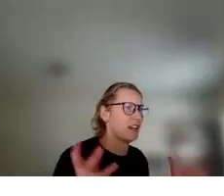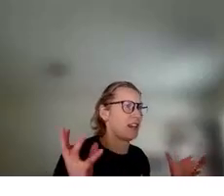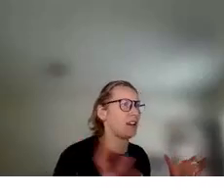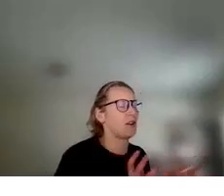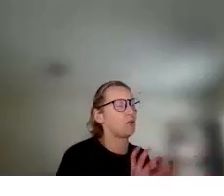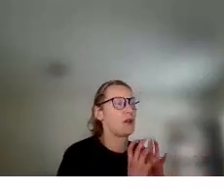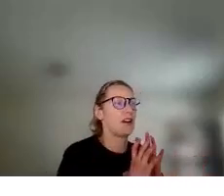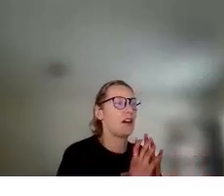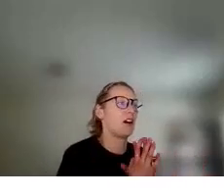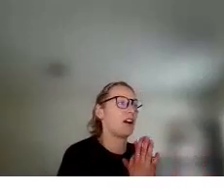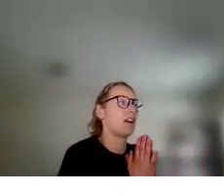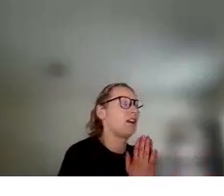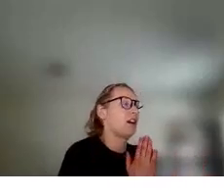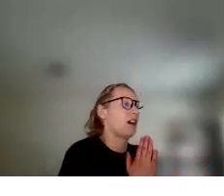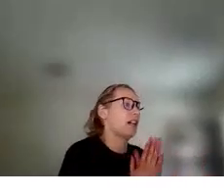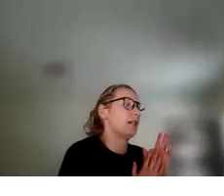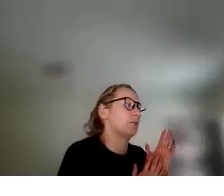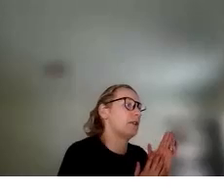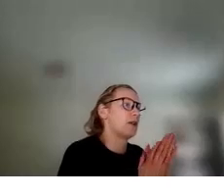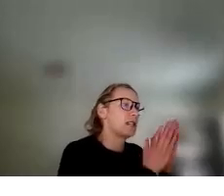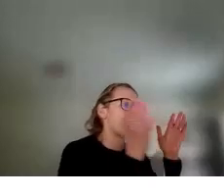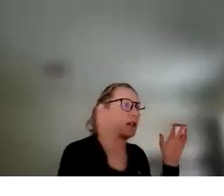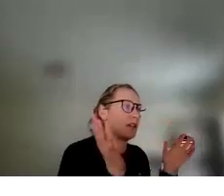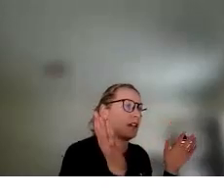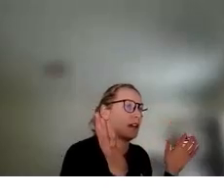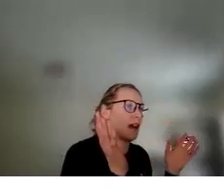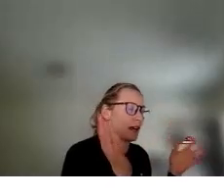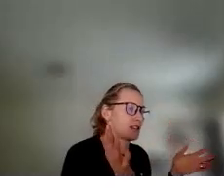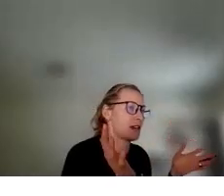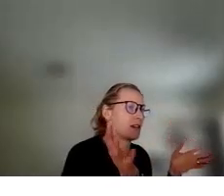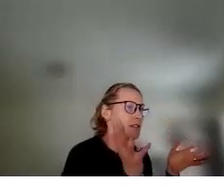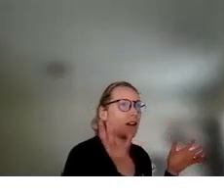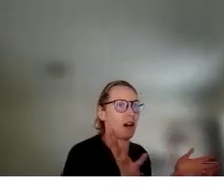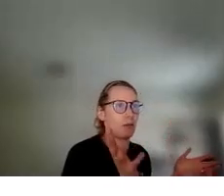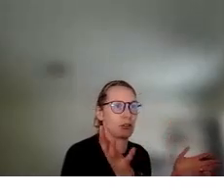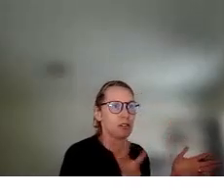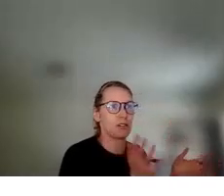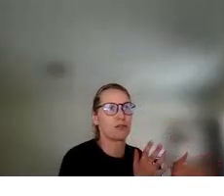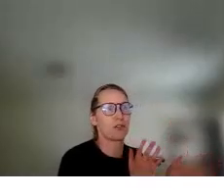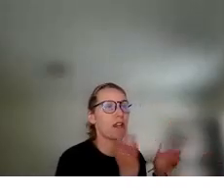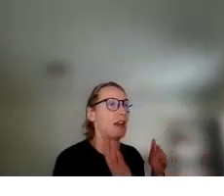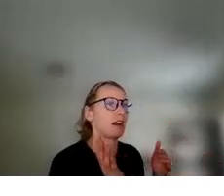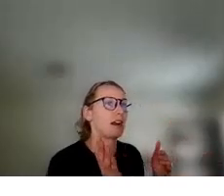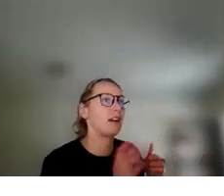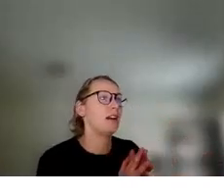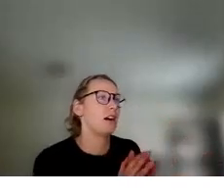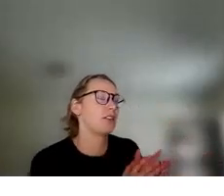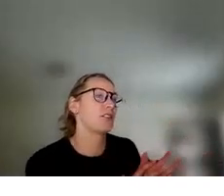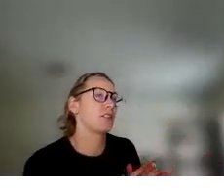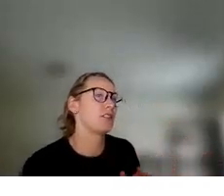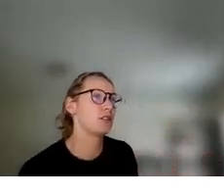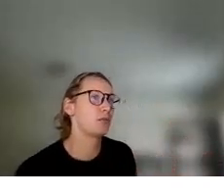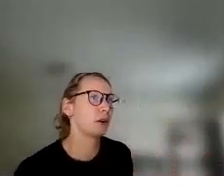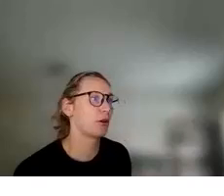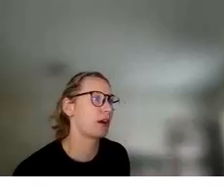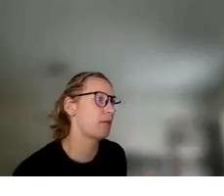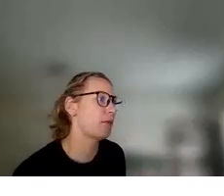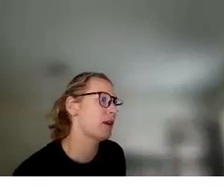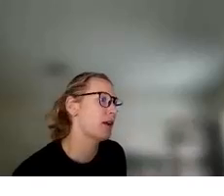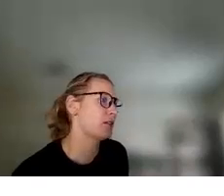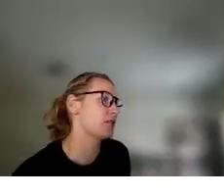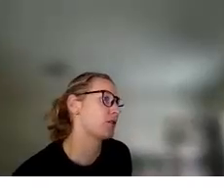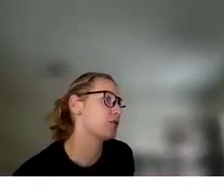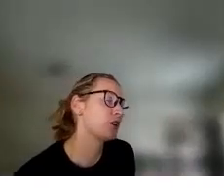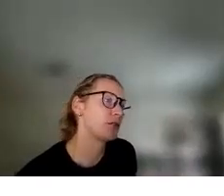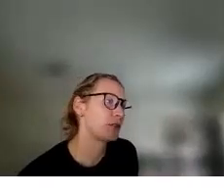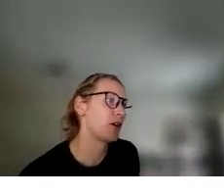really exciting. We are expanding access and options for care under this new